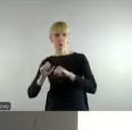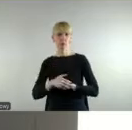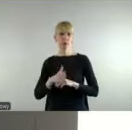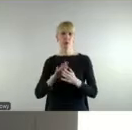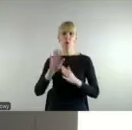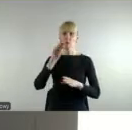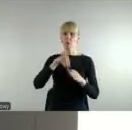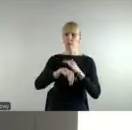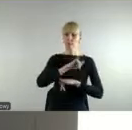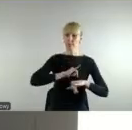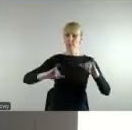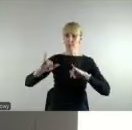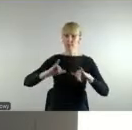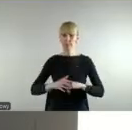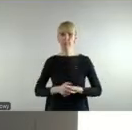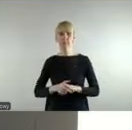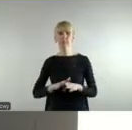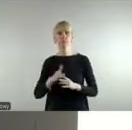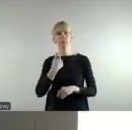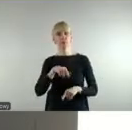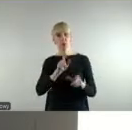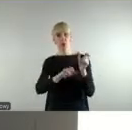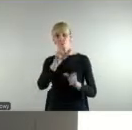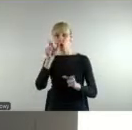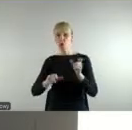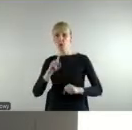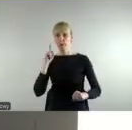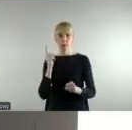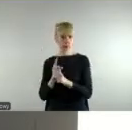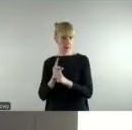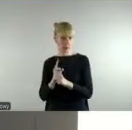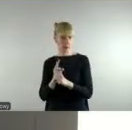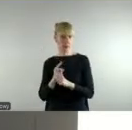more with different local authorities and services.